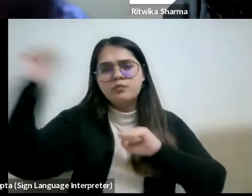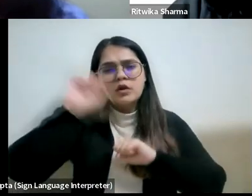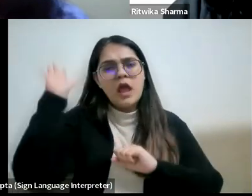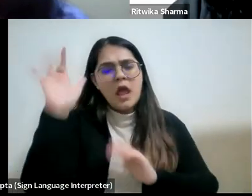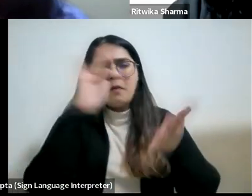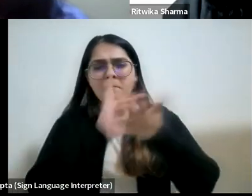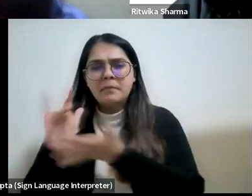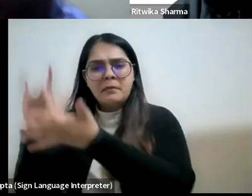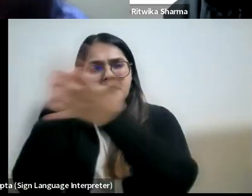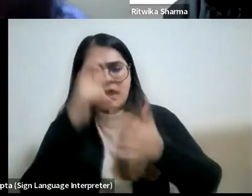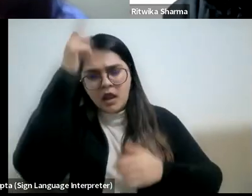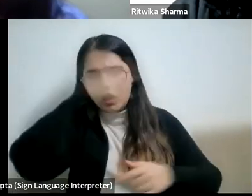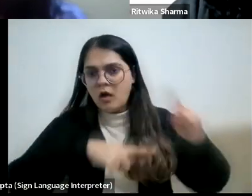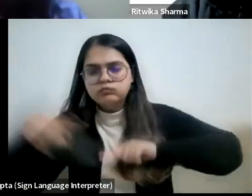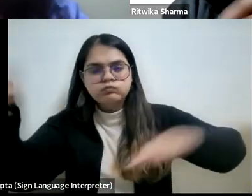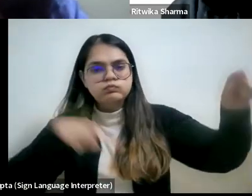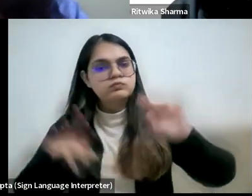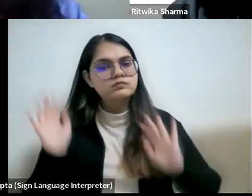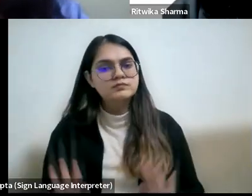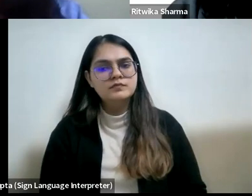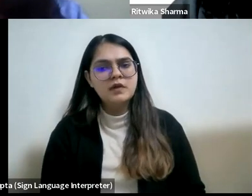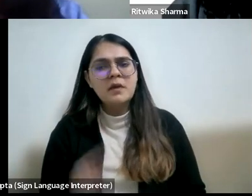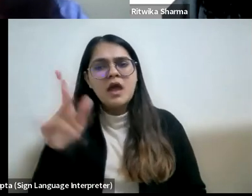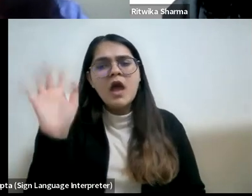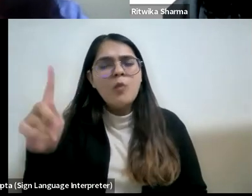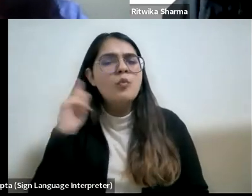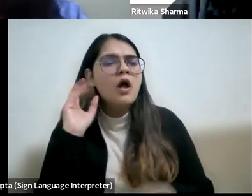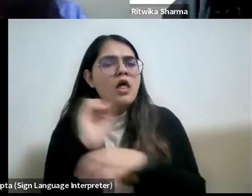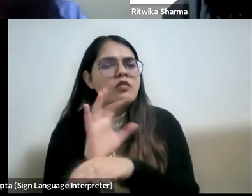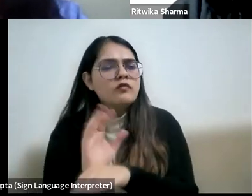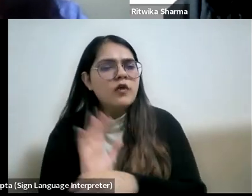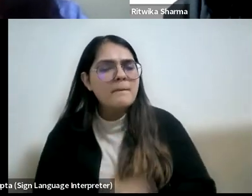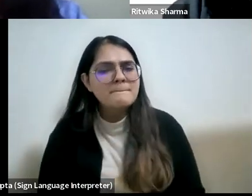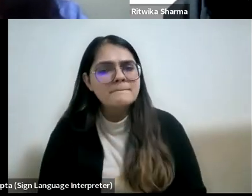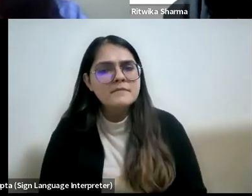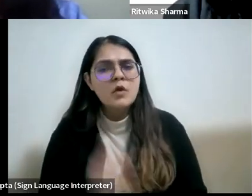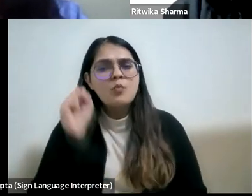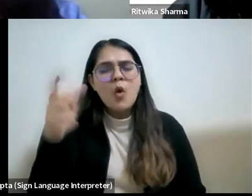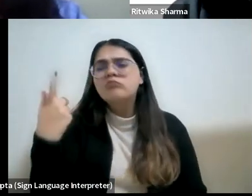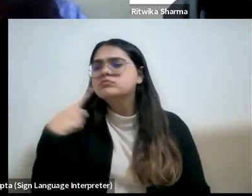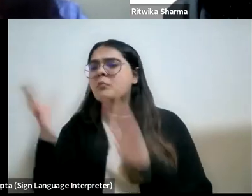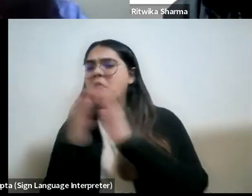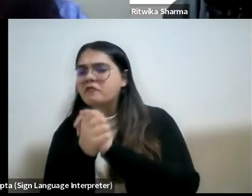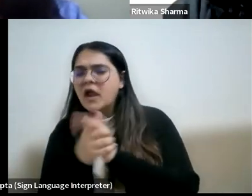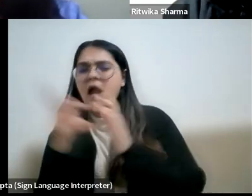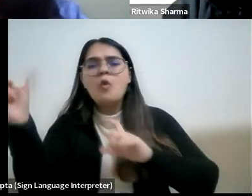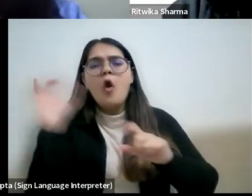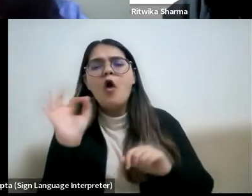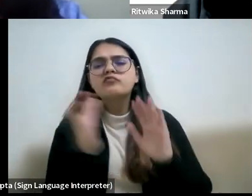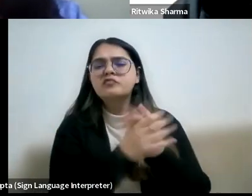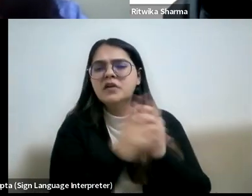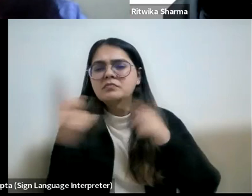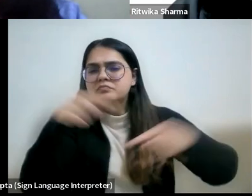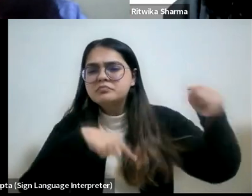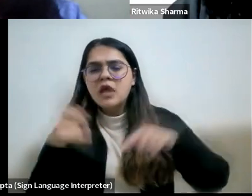metropolitan cities across India. The sources of my information or the information of my acquaintances or my colleagues were mostly